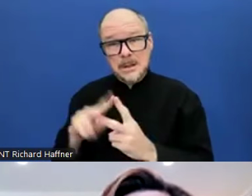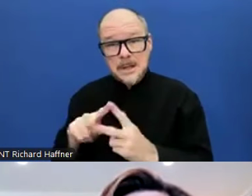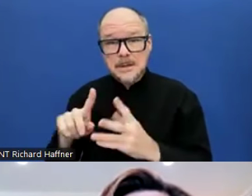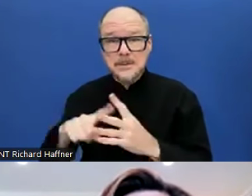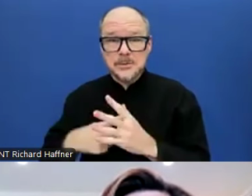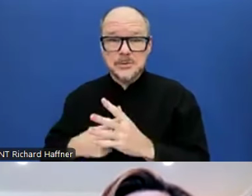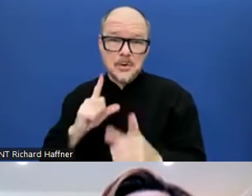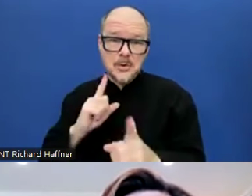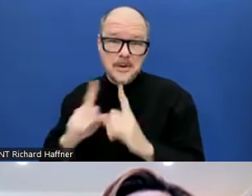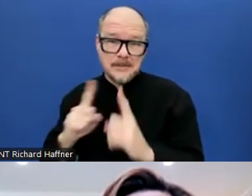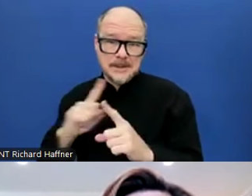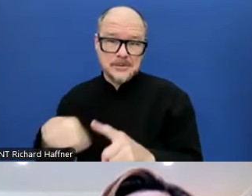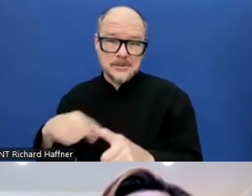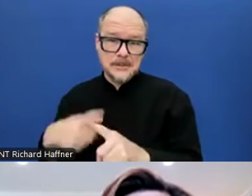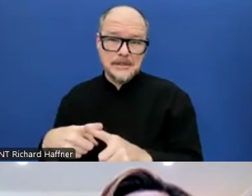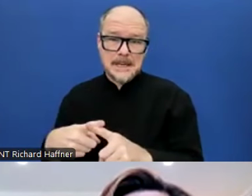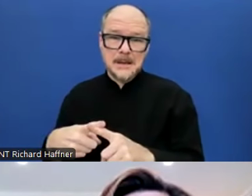conversation about,